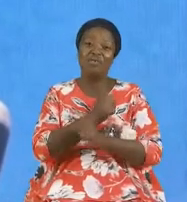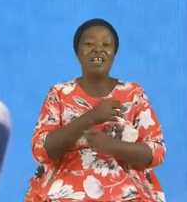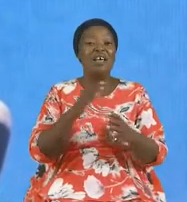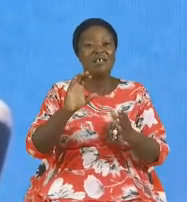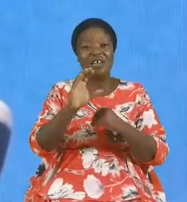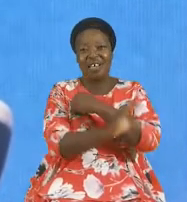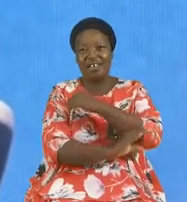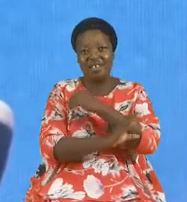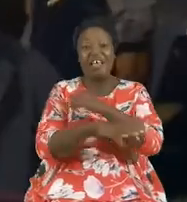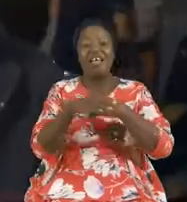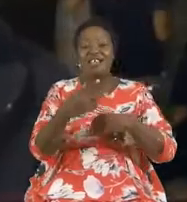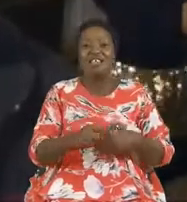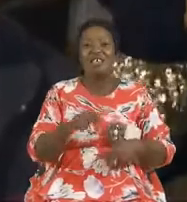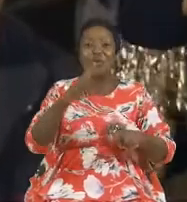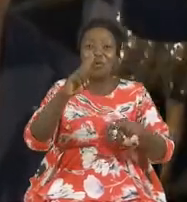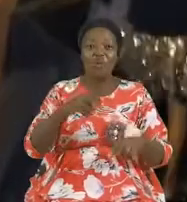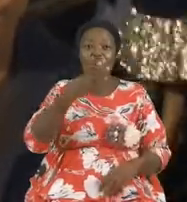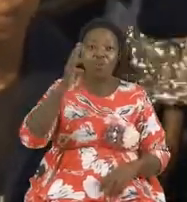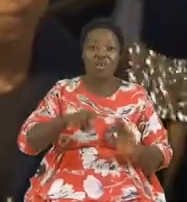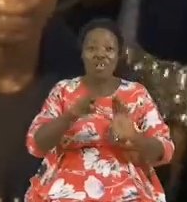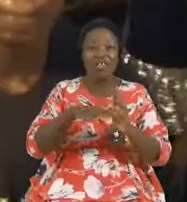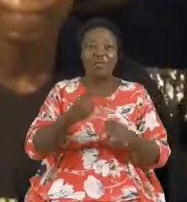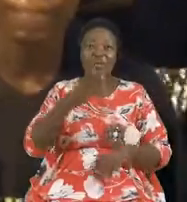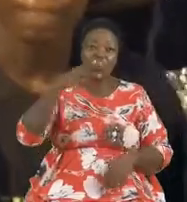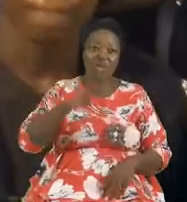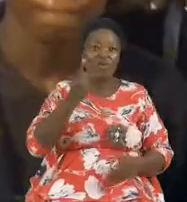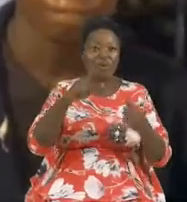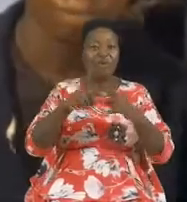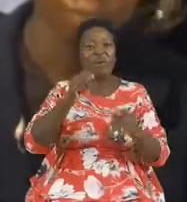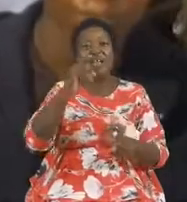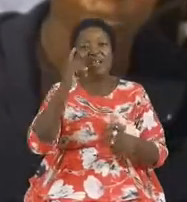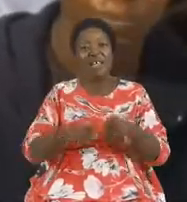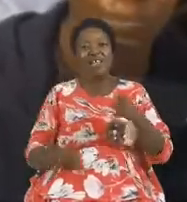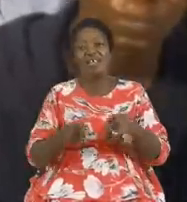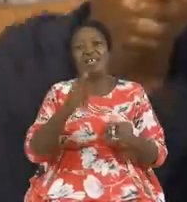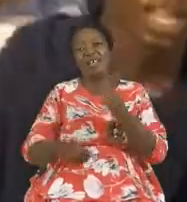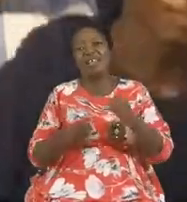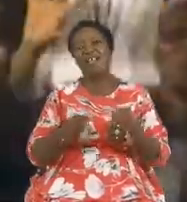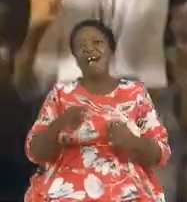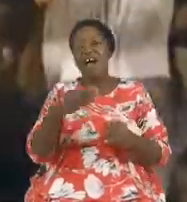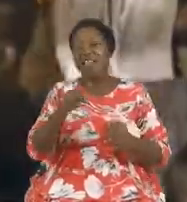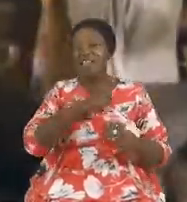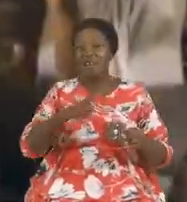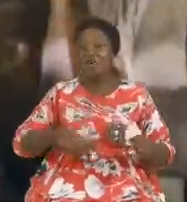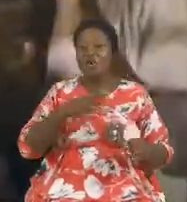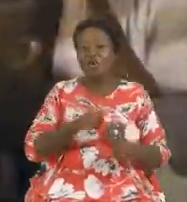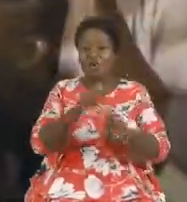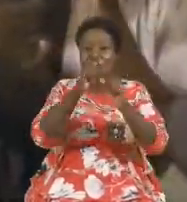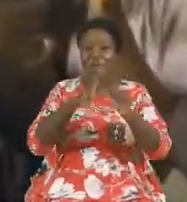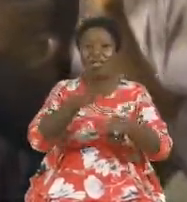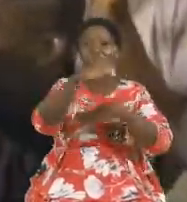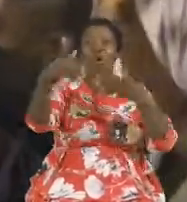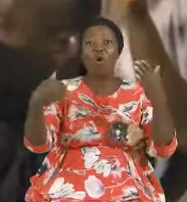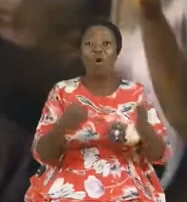country. The wickedness of the wicked will come to an end. And the Lord